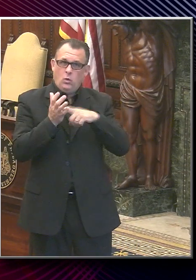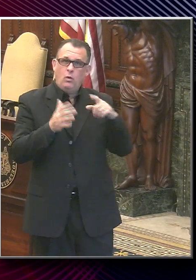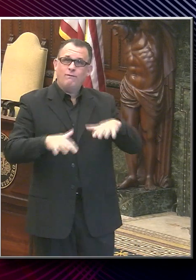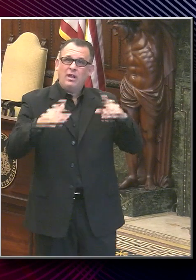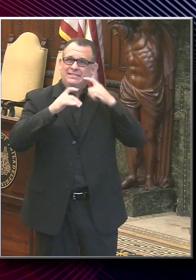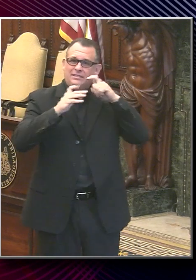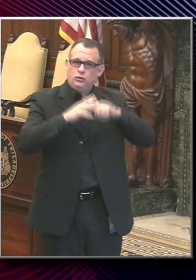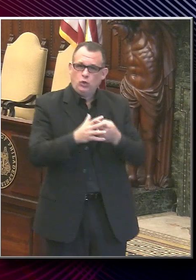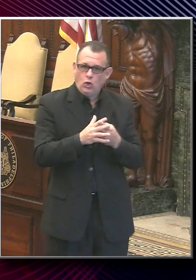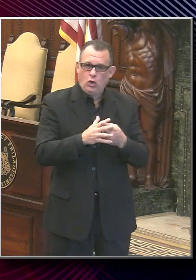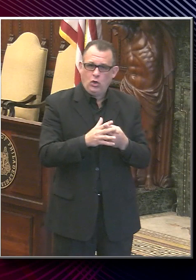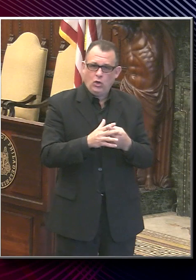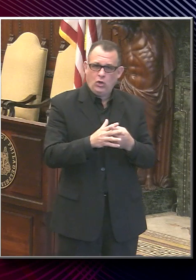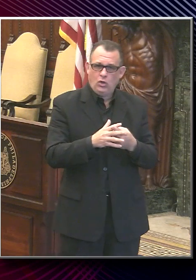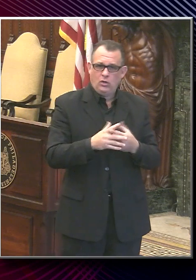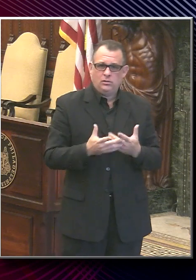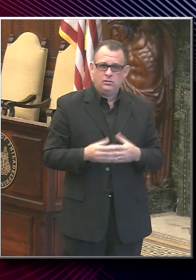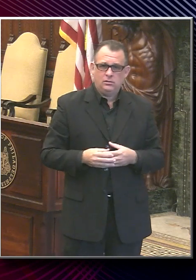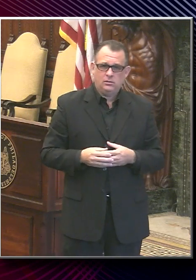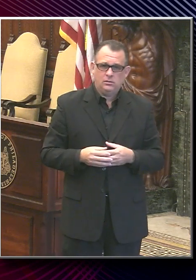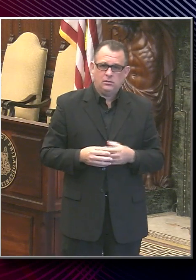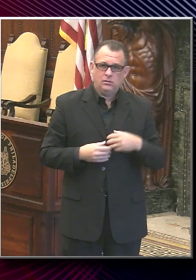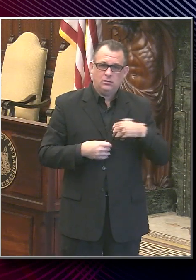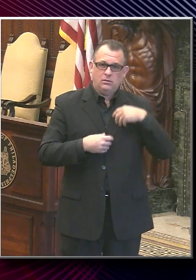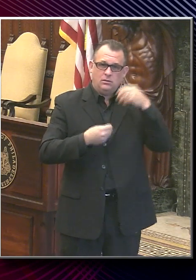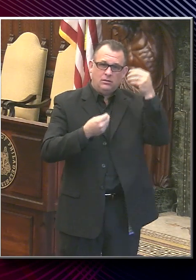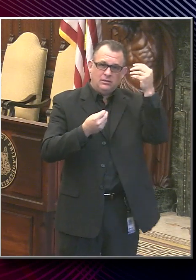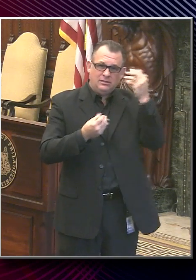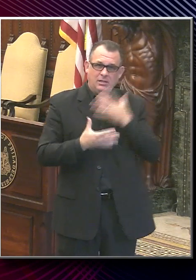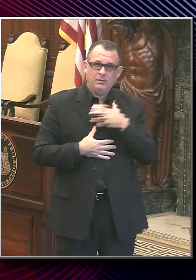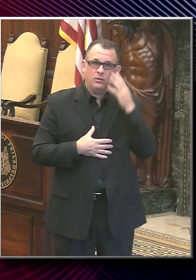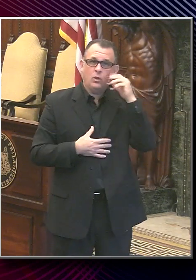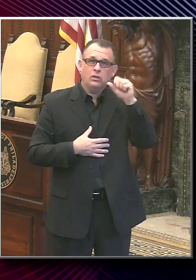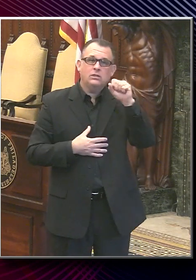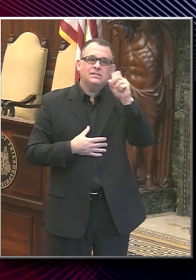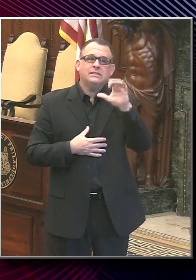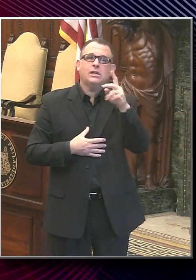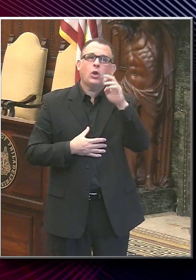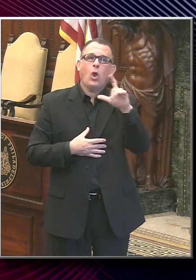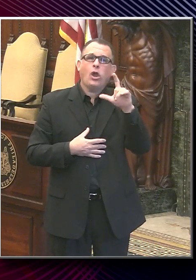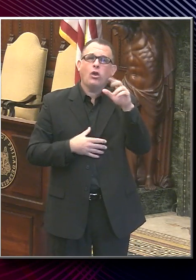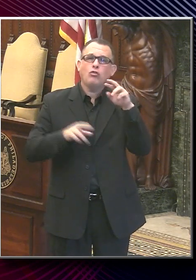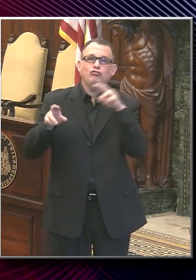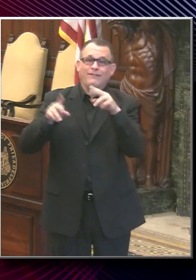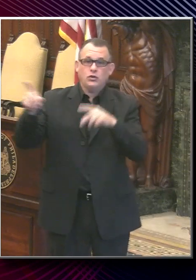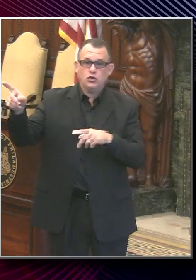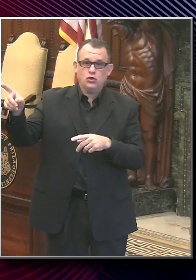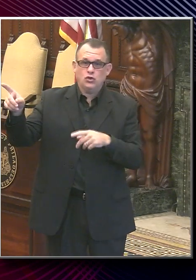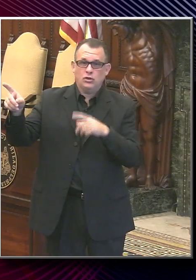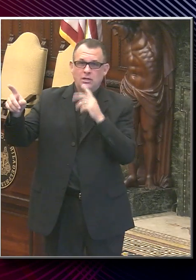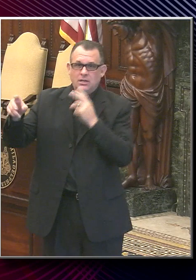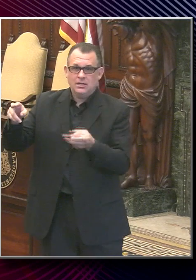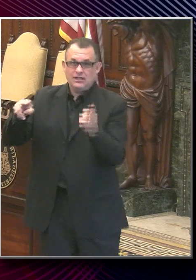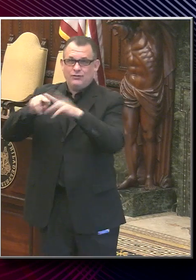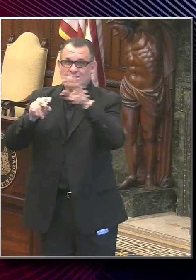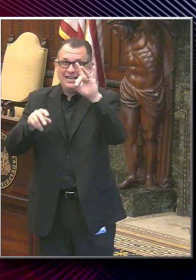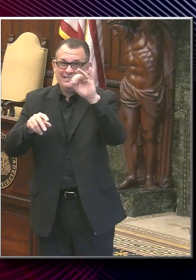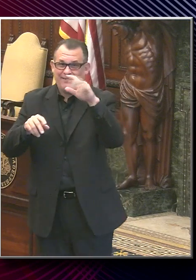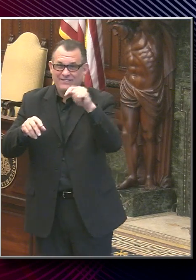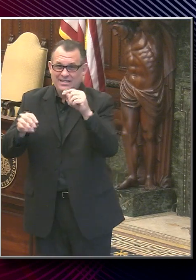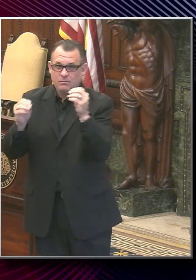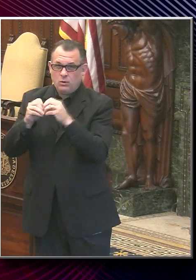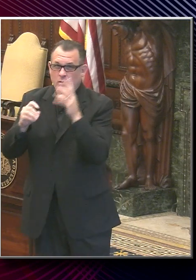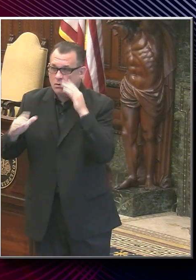We expect the Schuylkill River will actually rise to near 18 feet tonight. Flood stage is at 11 feet. So we're